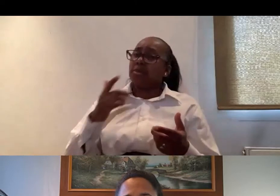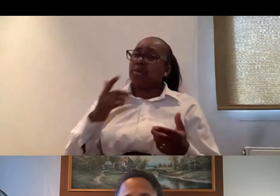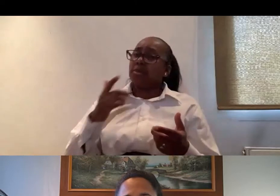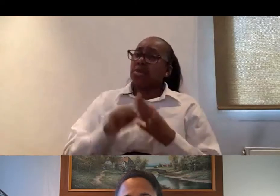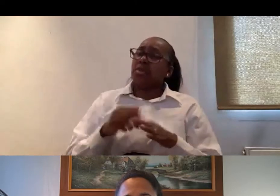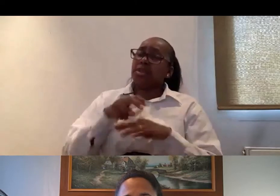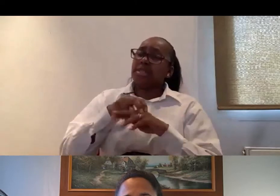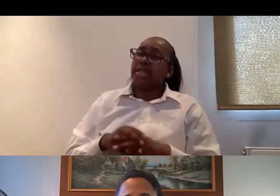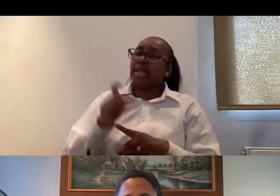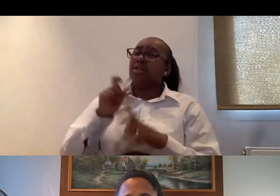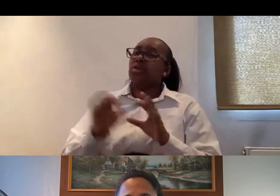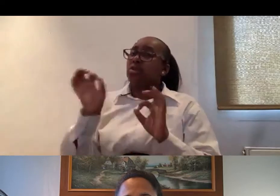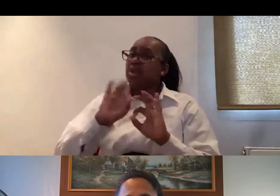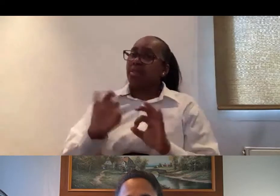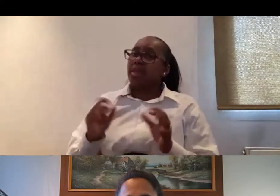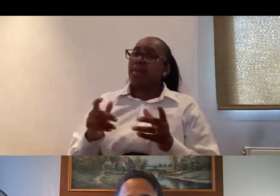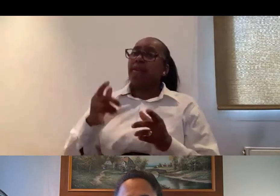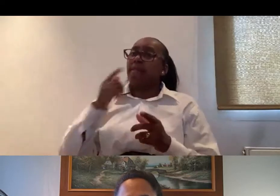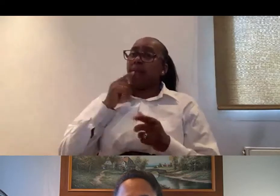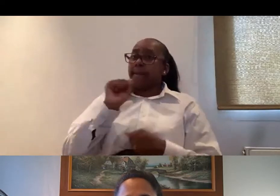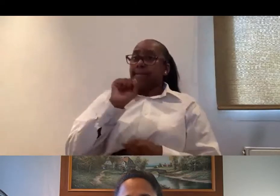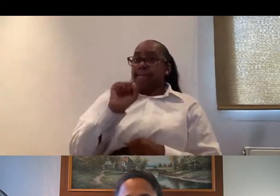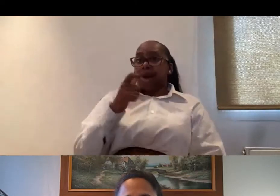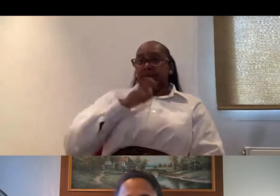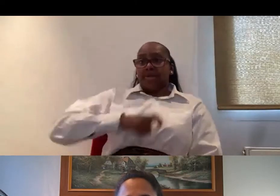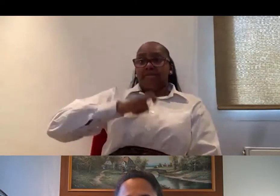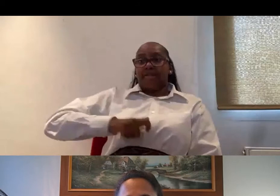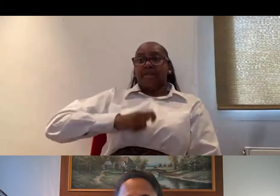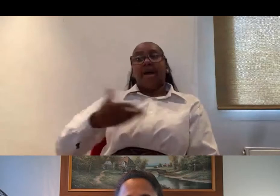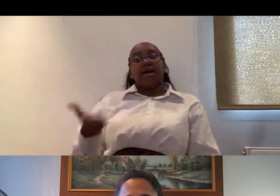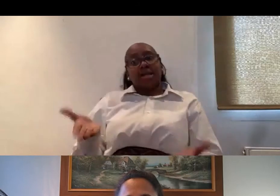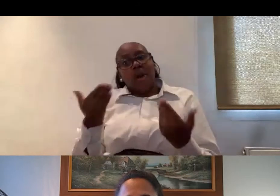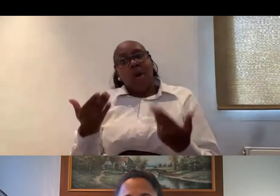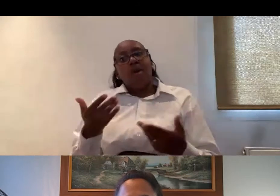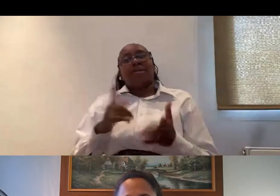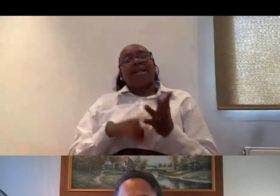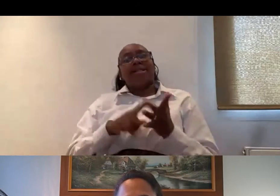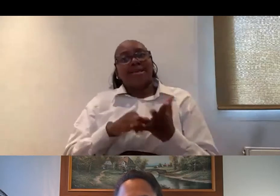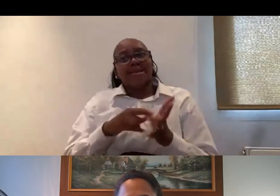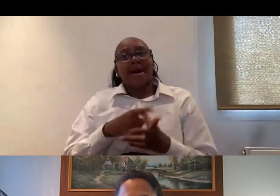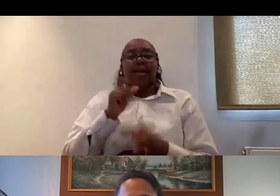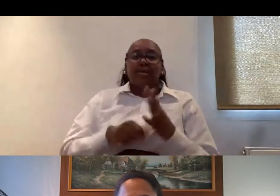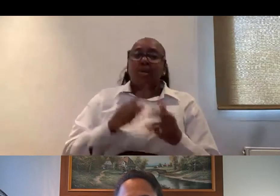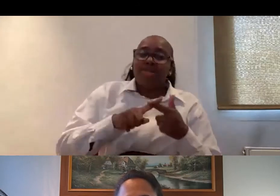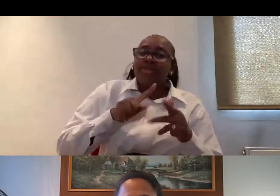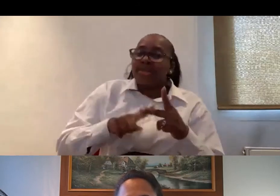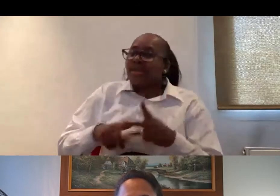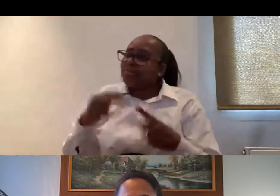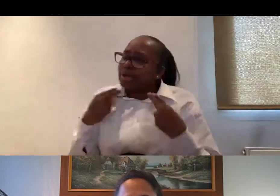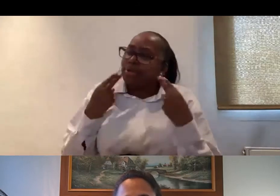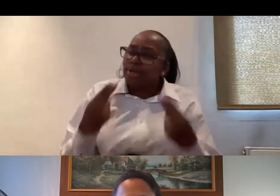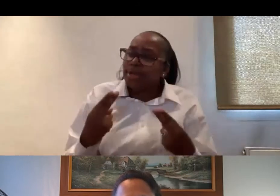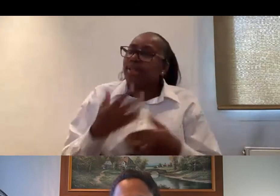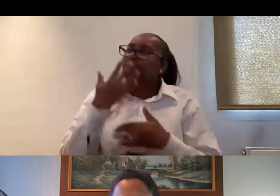sit there and do nothing, because like my whole personality is, right, come on, Lisa, let's do this and do that, and do probably 5 times what